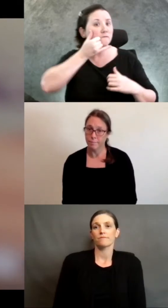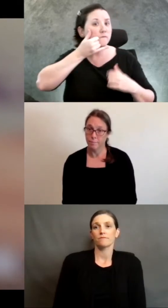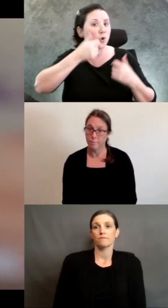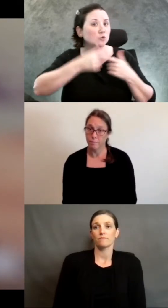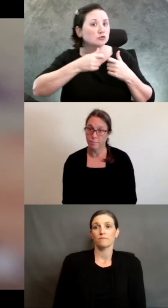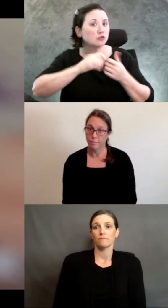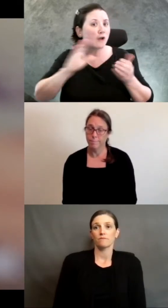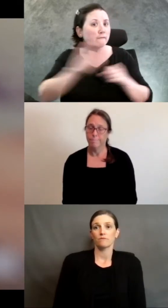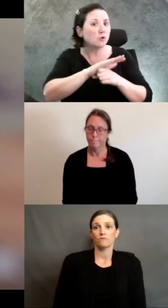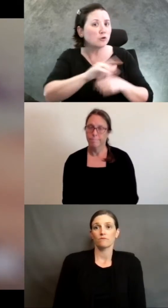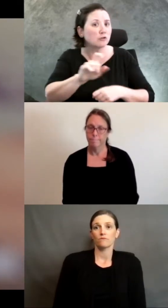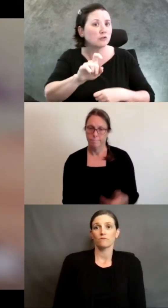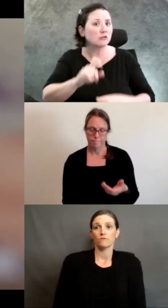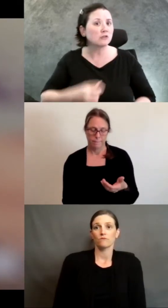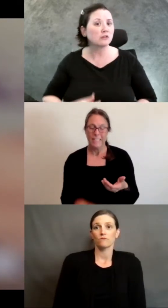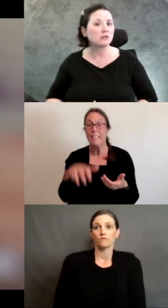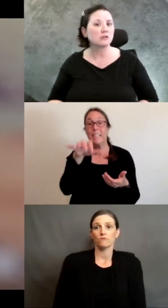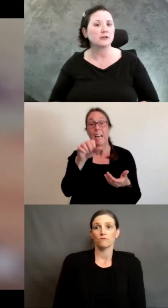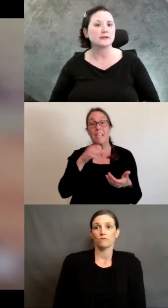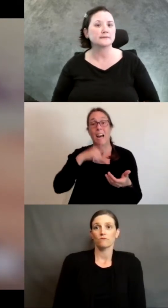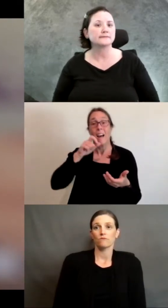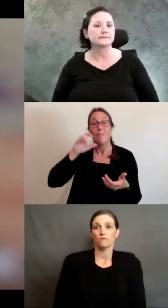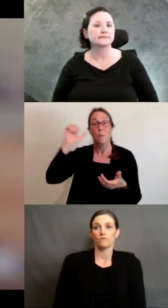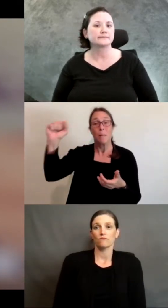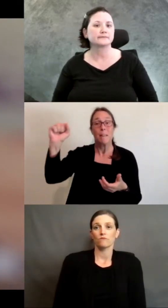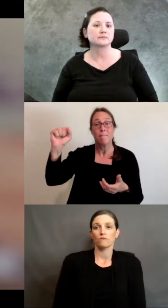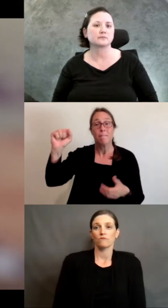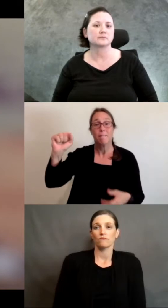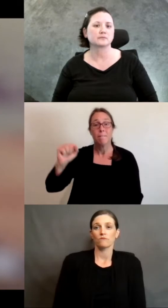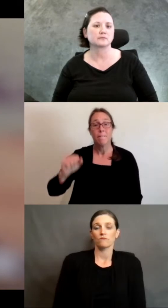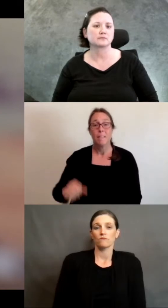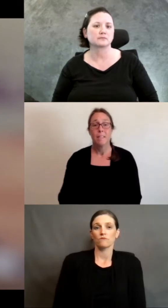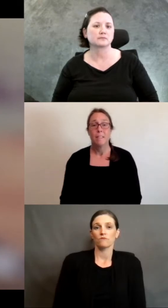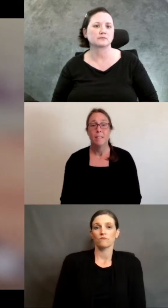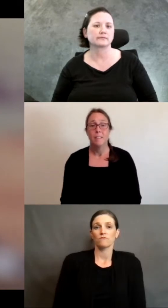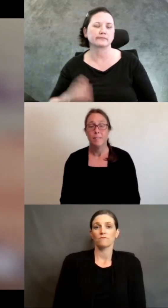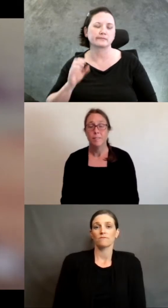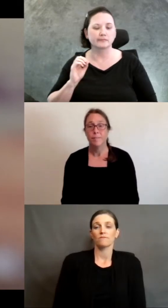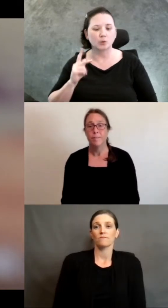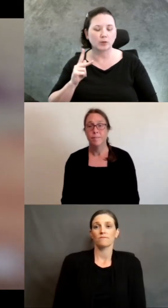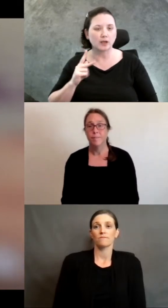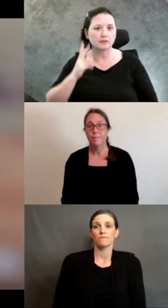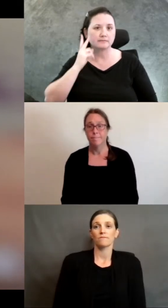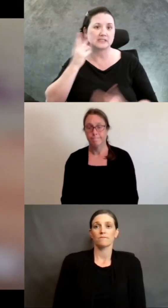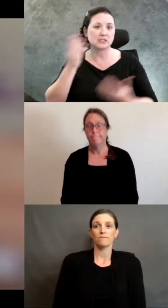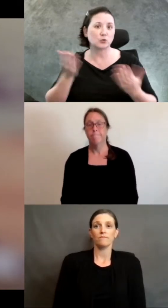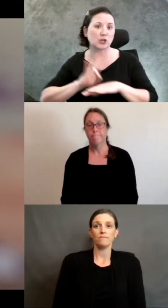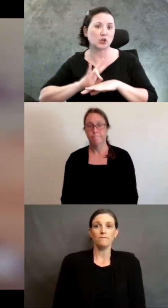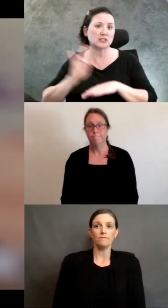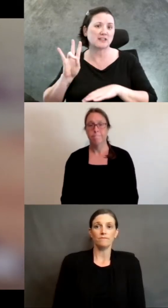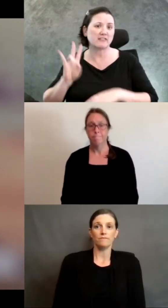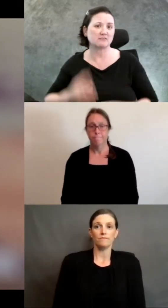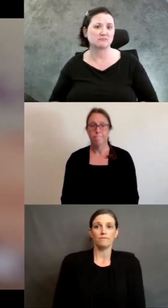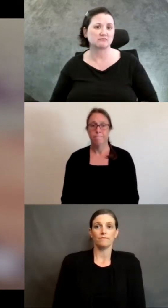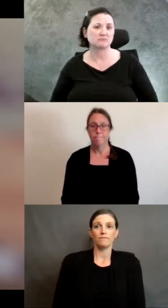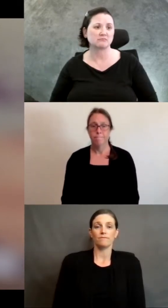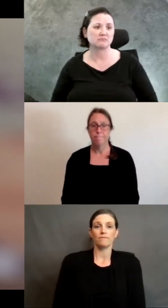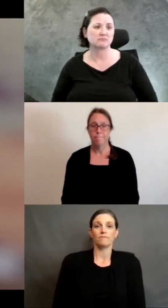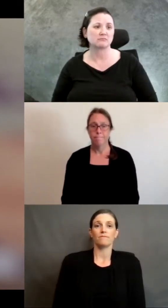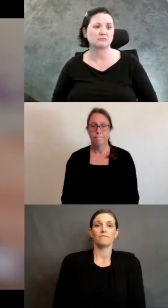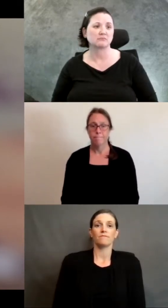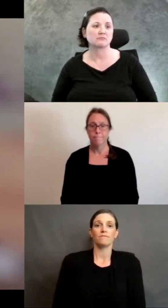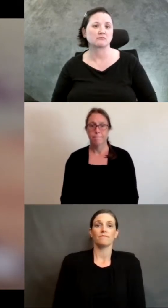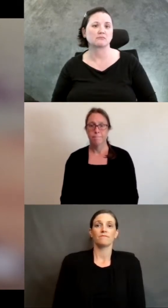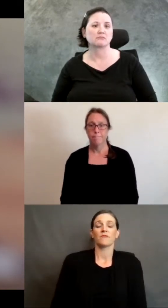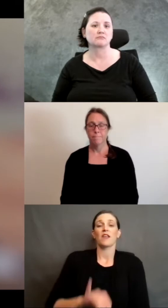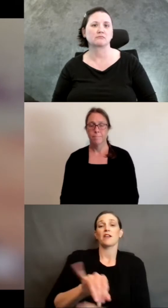Yes, I really have to go. Well, okay. I'll see you back here at 7. Jessica runs out the